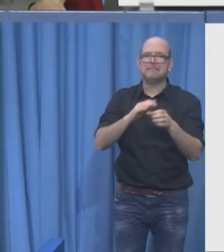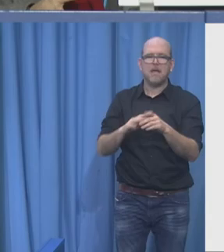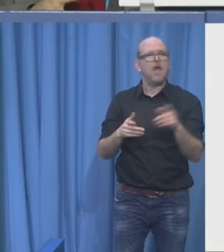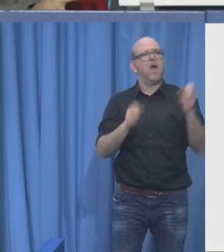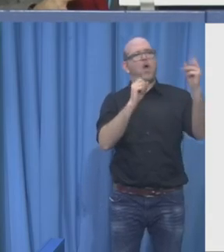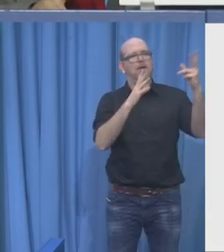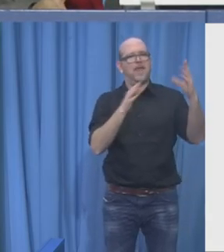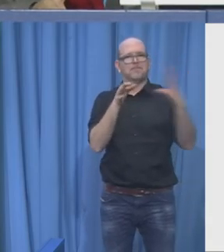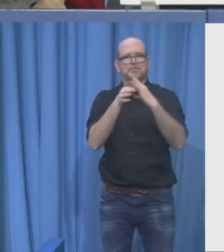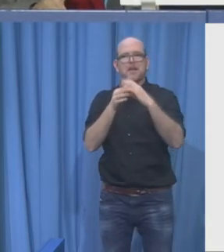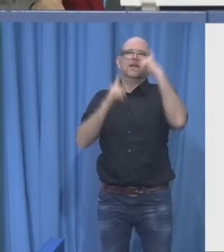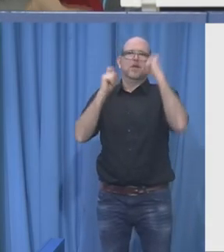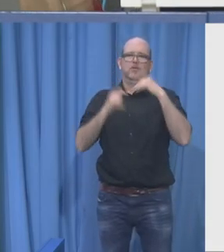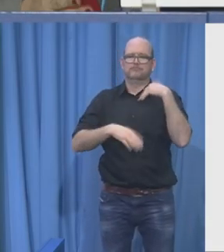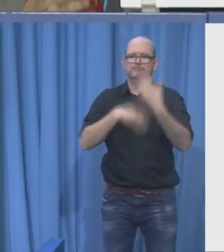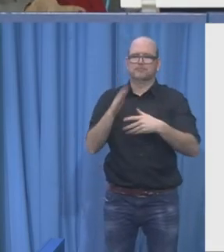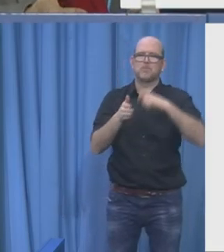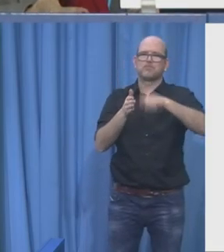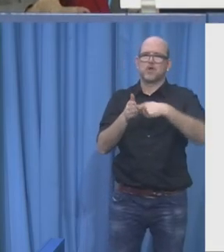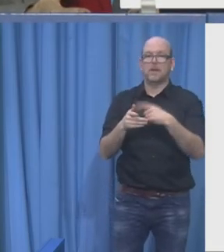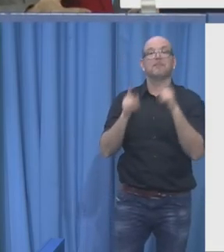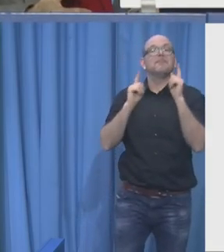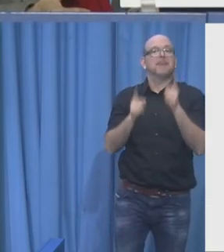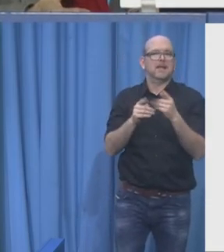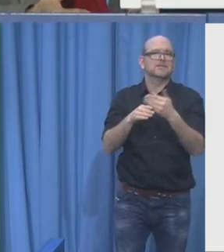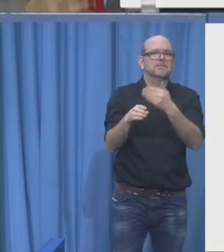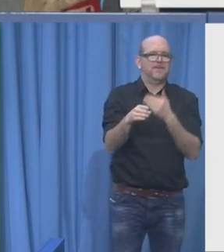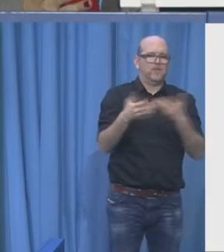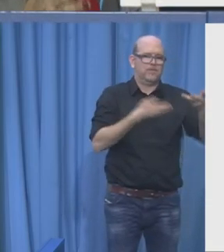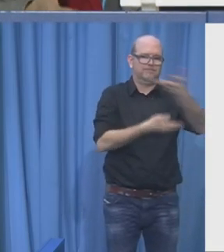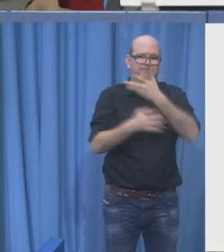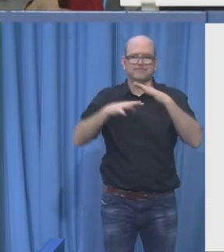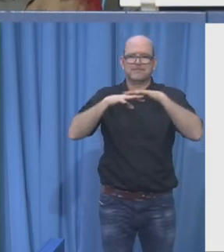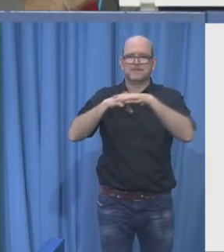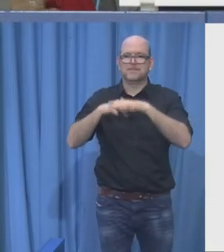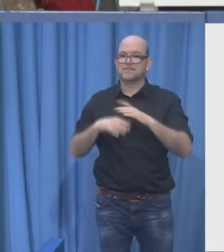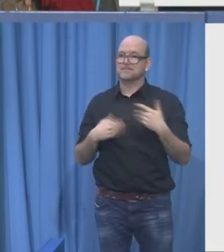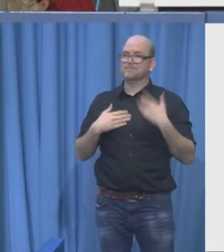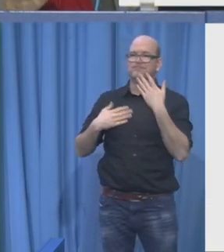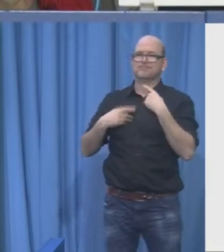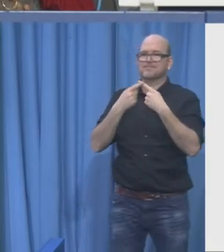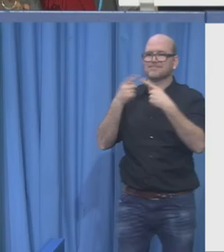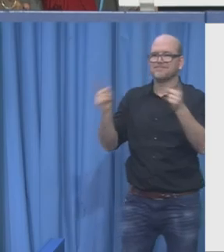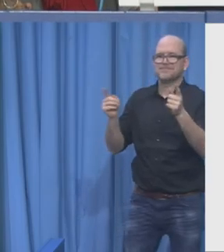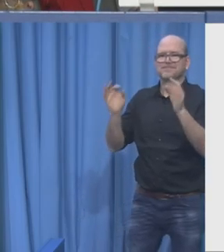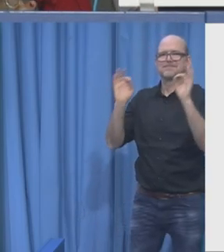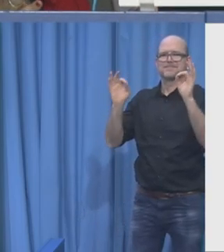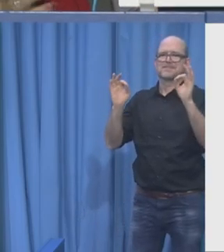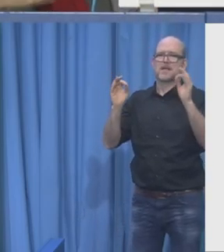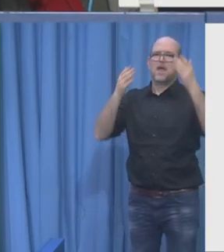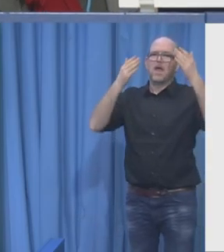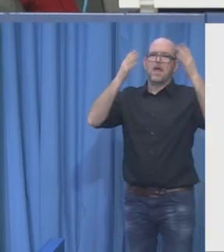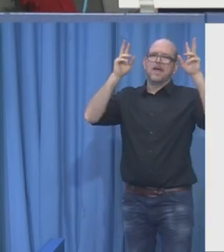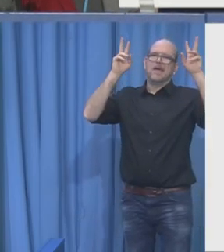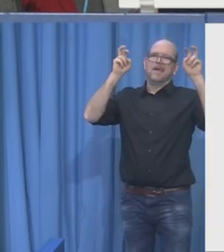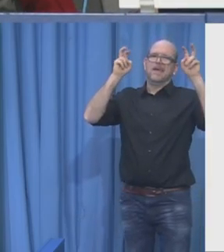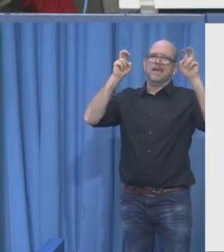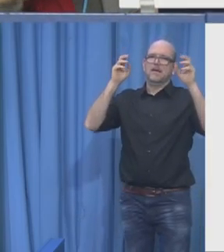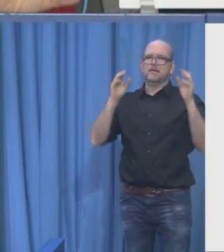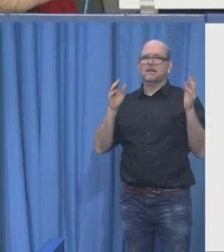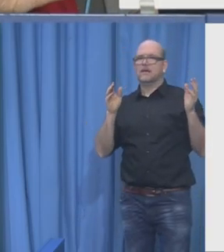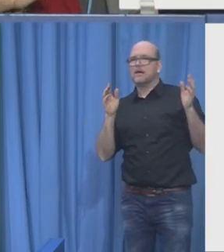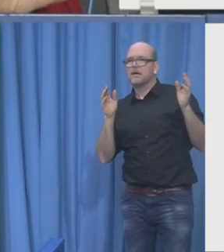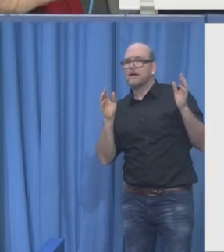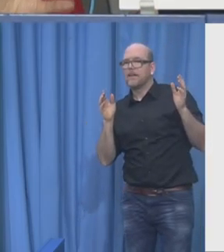As I said before, social innovation is about public value. Everybody wins. And this is not about